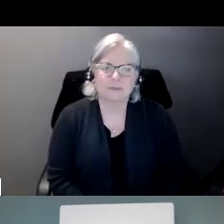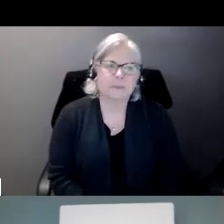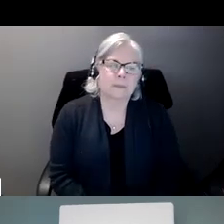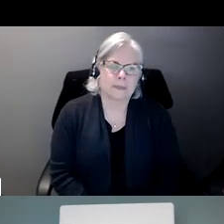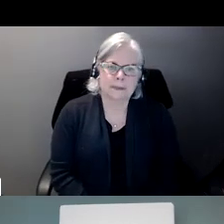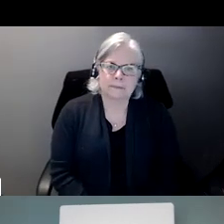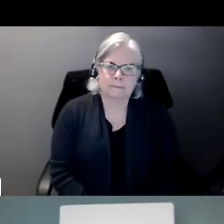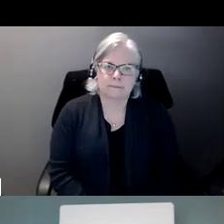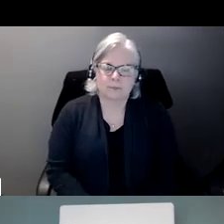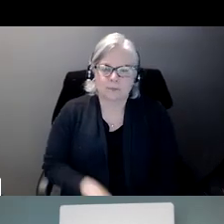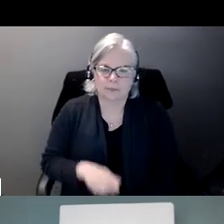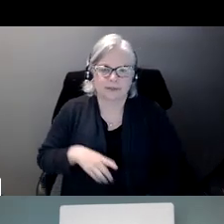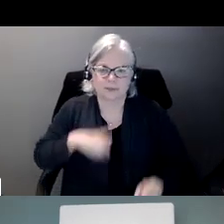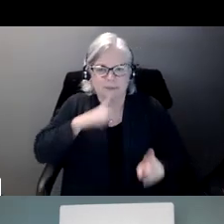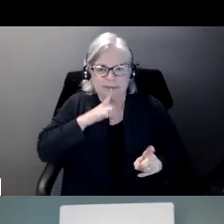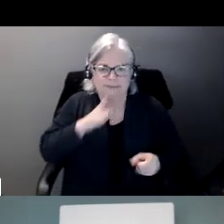Oops.